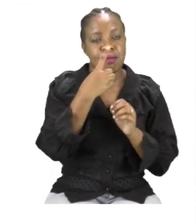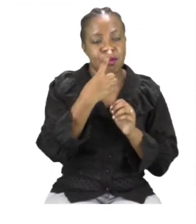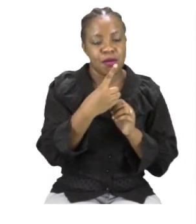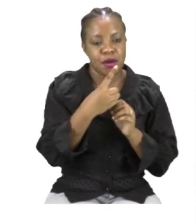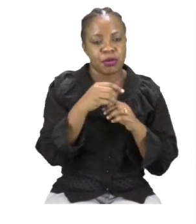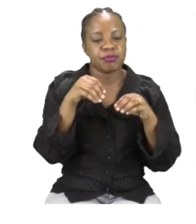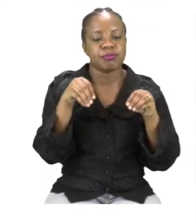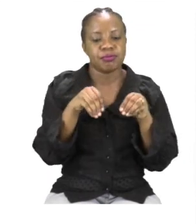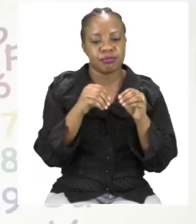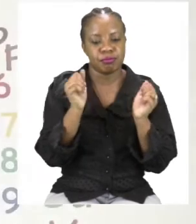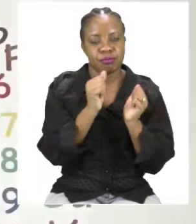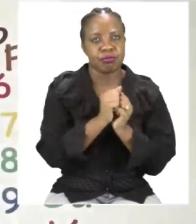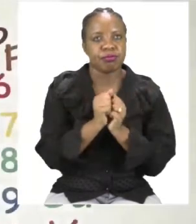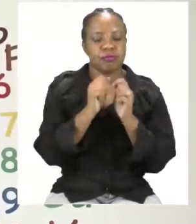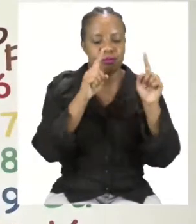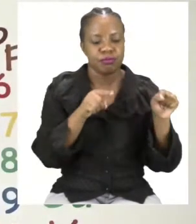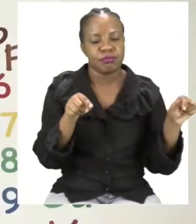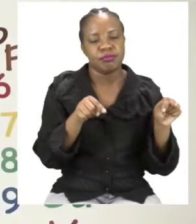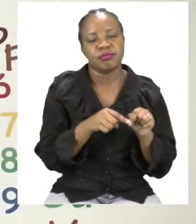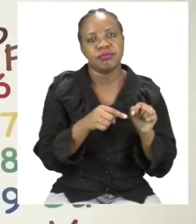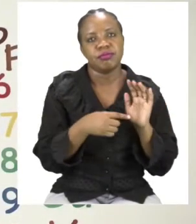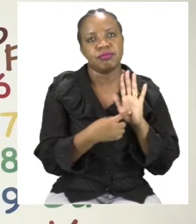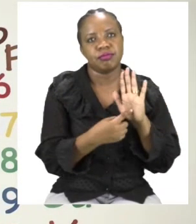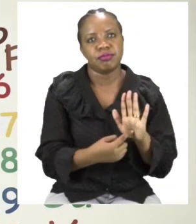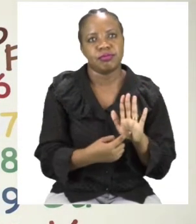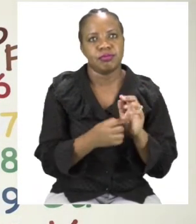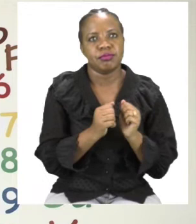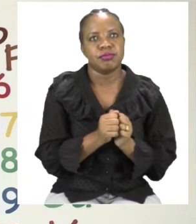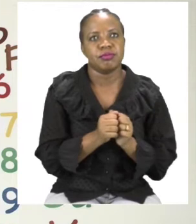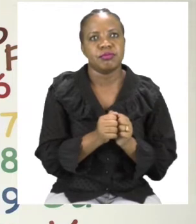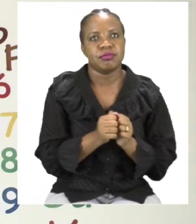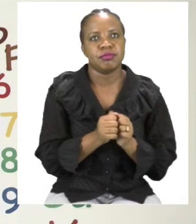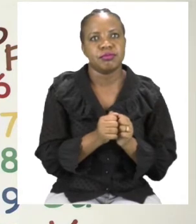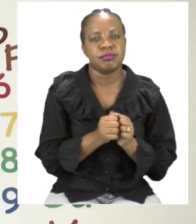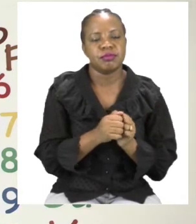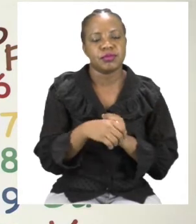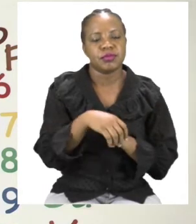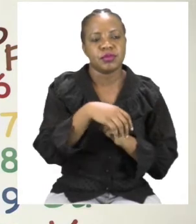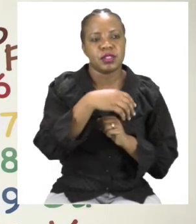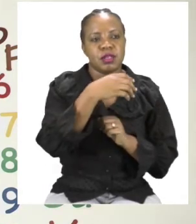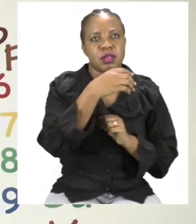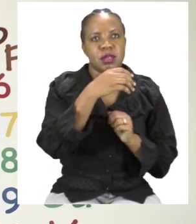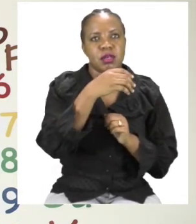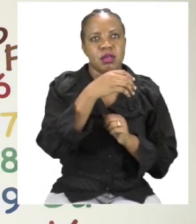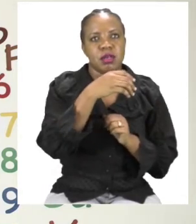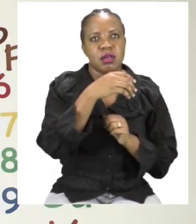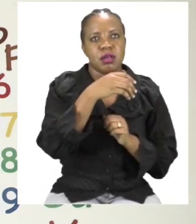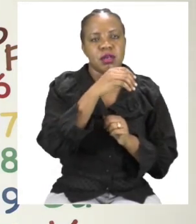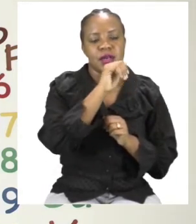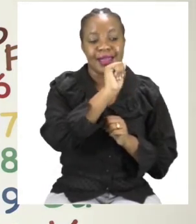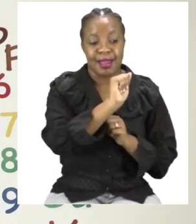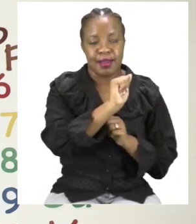let us take a look at the board. Number 1 says 45 minus